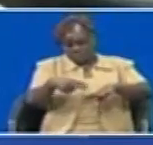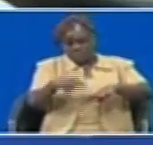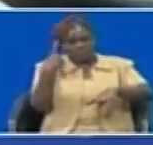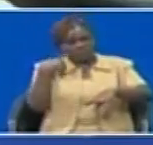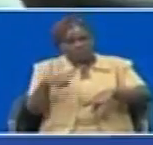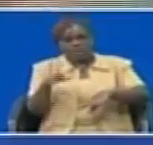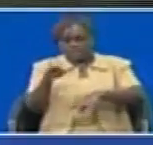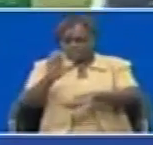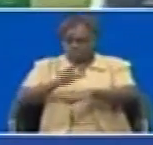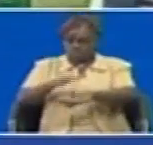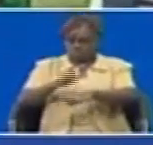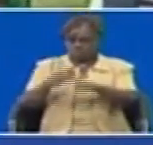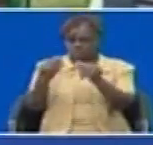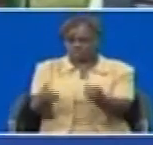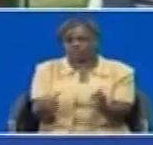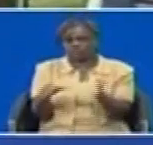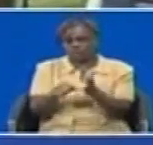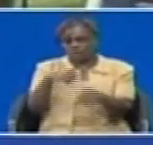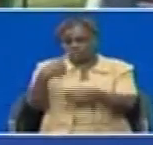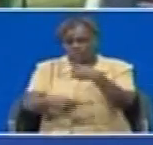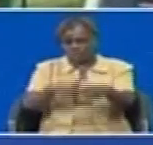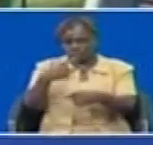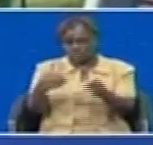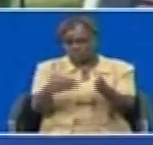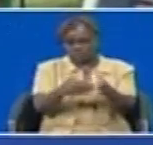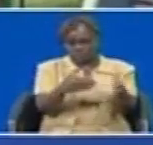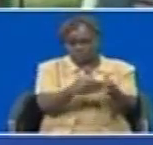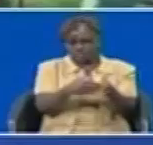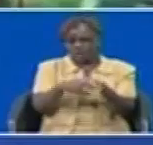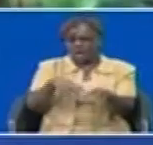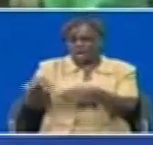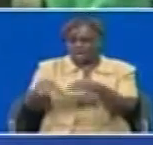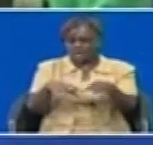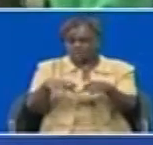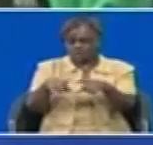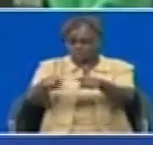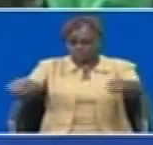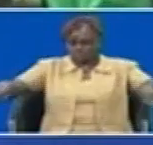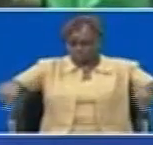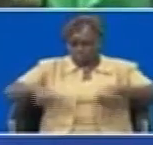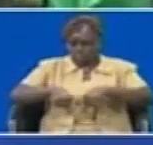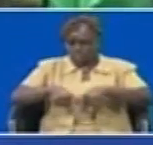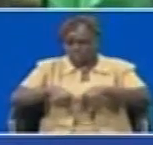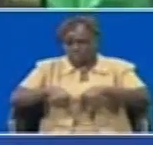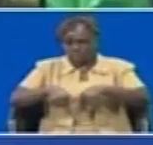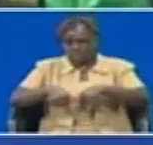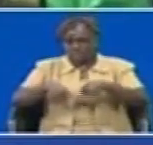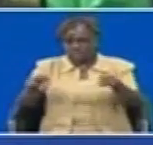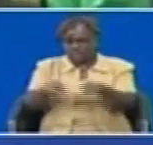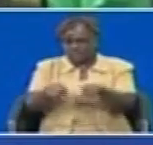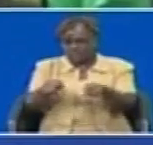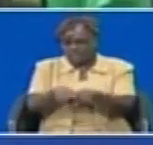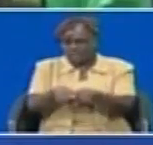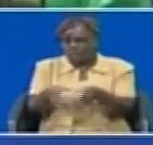the solver of that problem. The process starts by restraining the animal in an enclosure, and for large-scale farmers, this cage is the